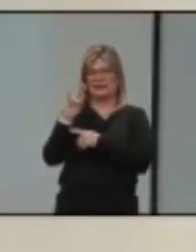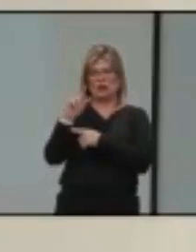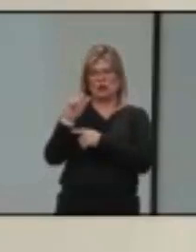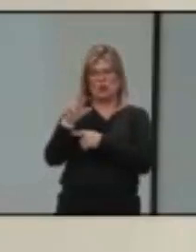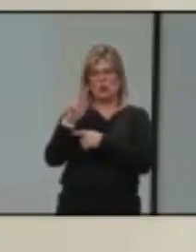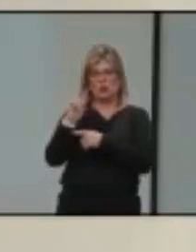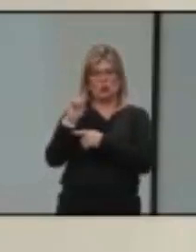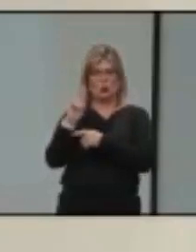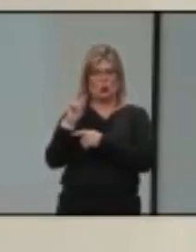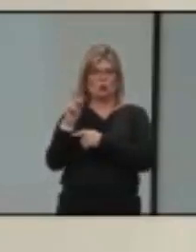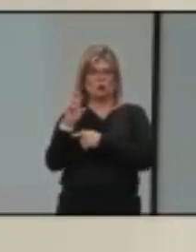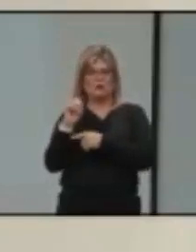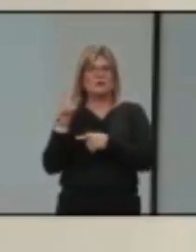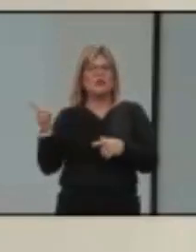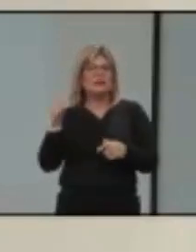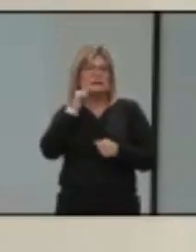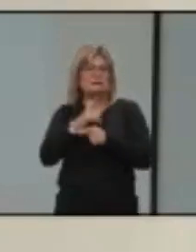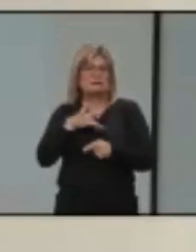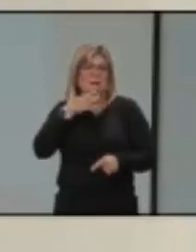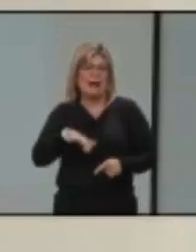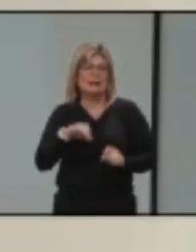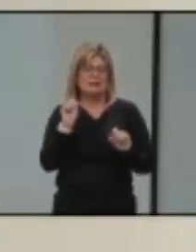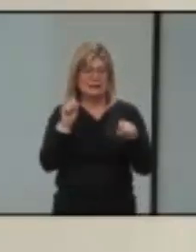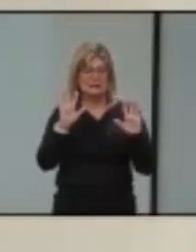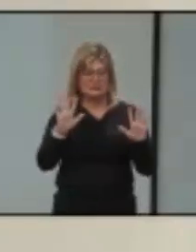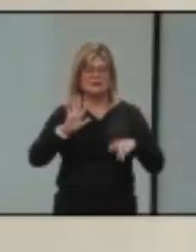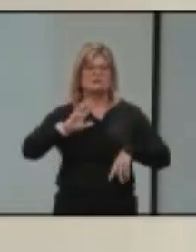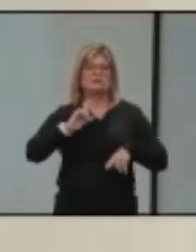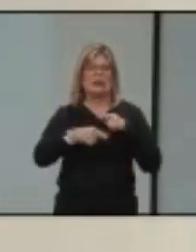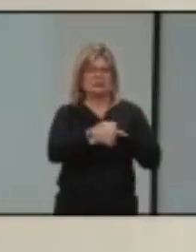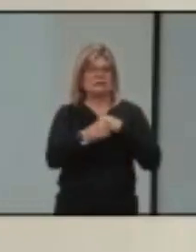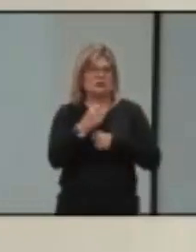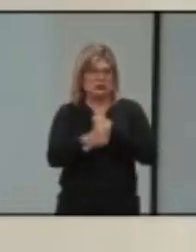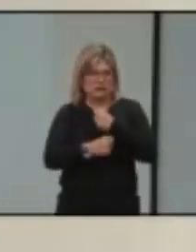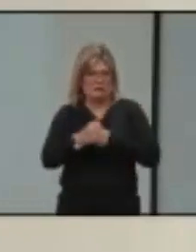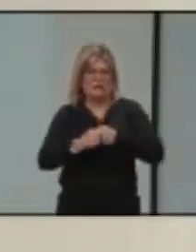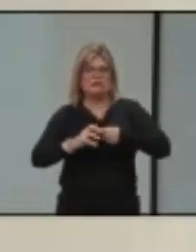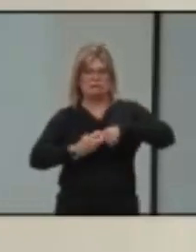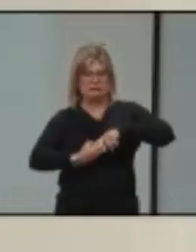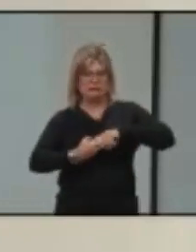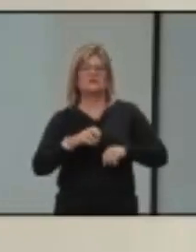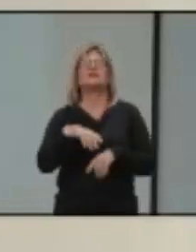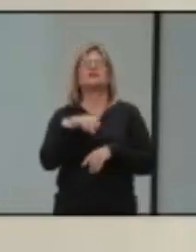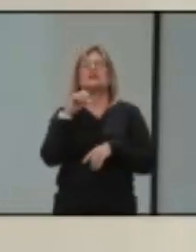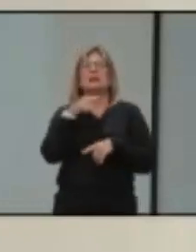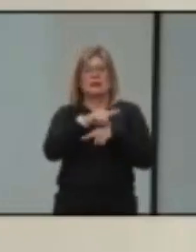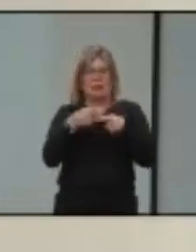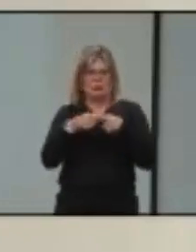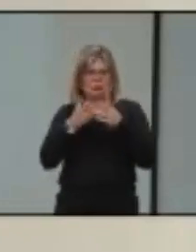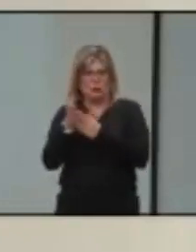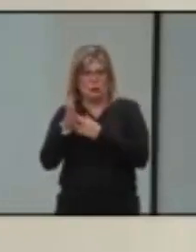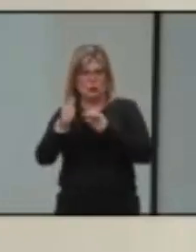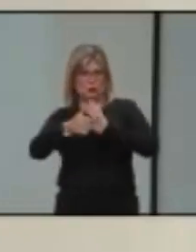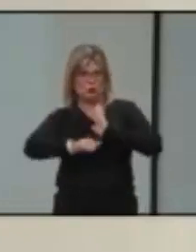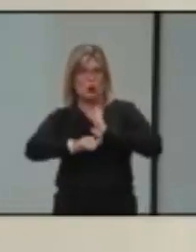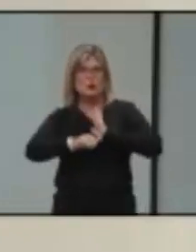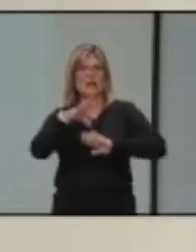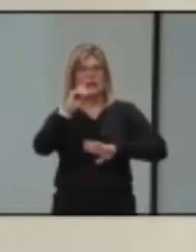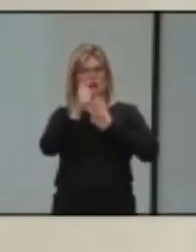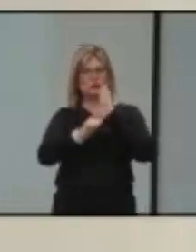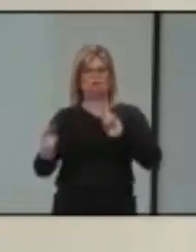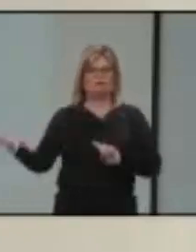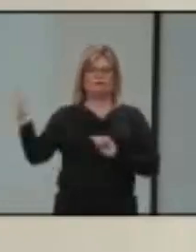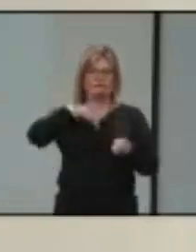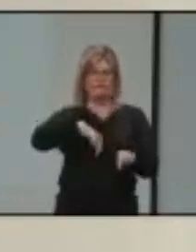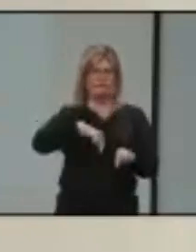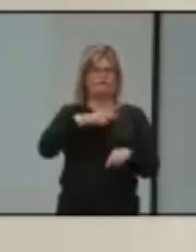felt really bad, which she should. But he's in the room, he's in the ER, he's about to go to surgery. And the surgeon comes in